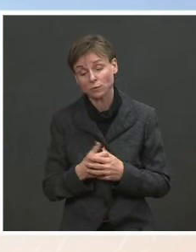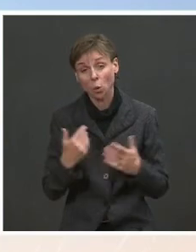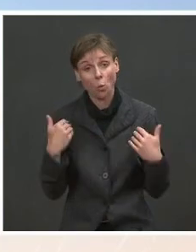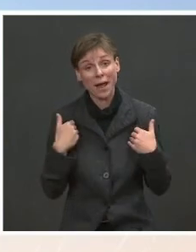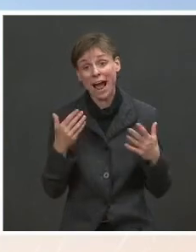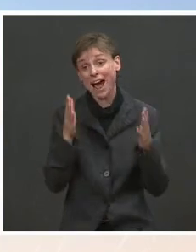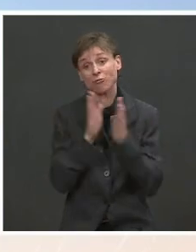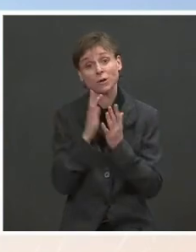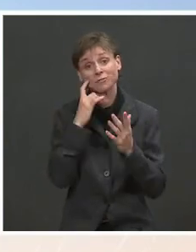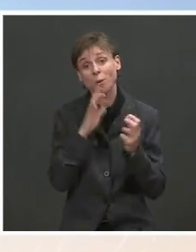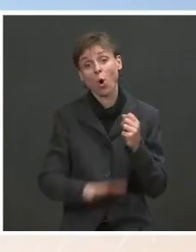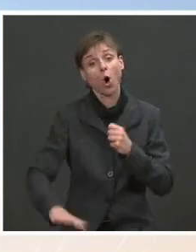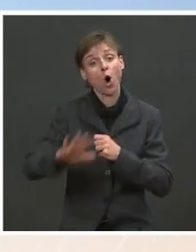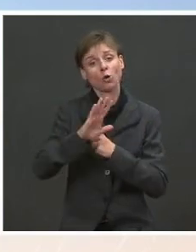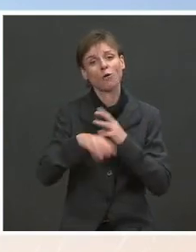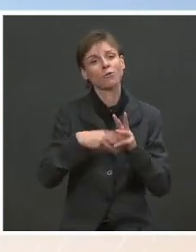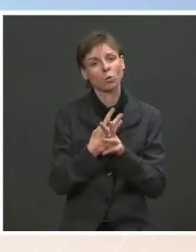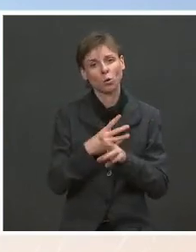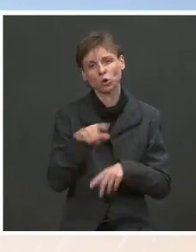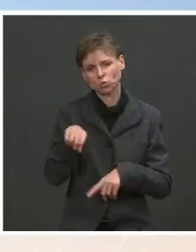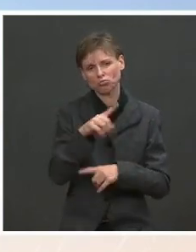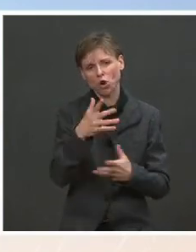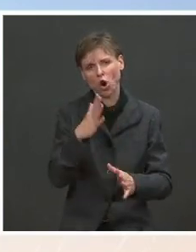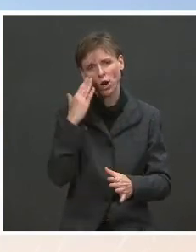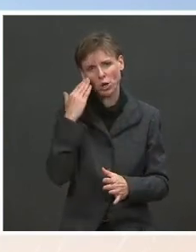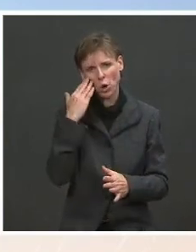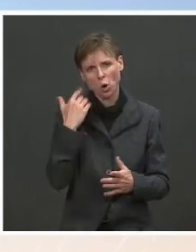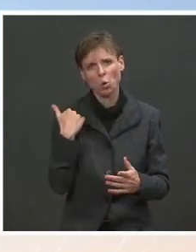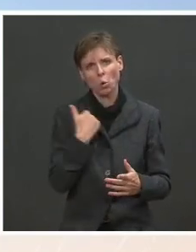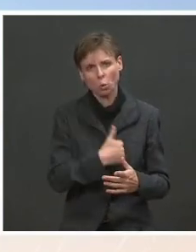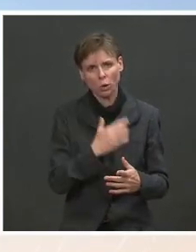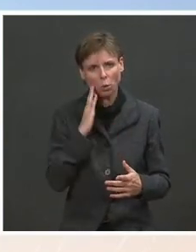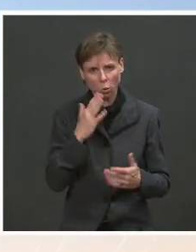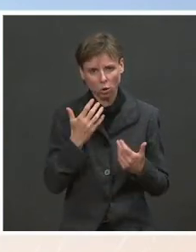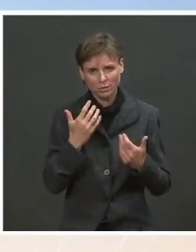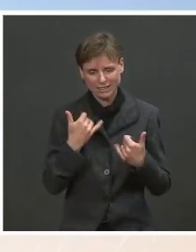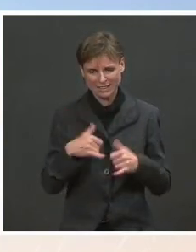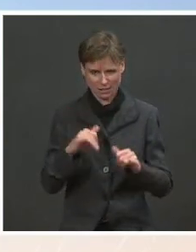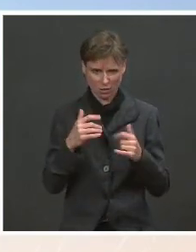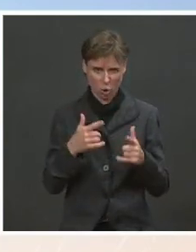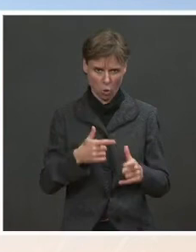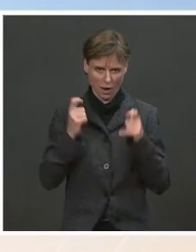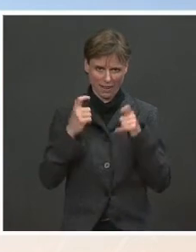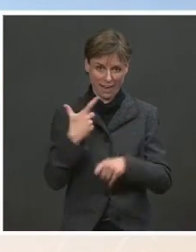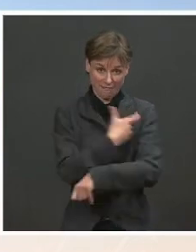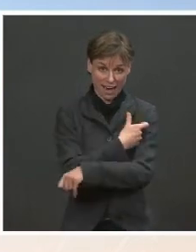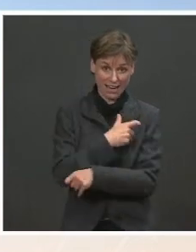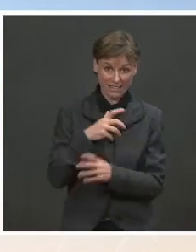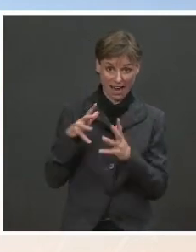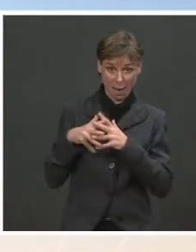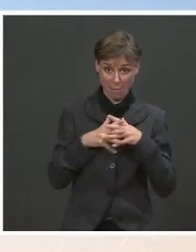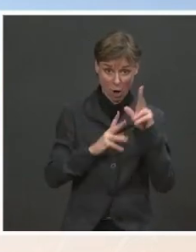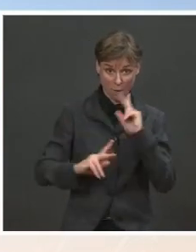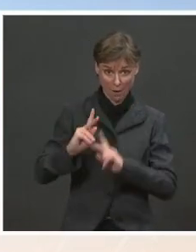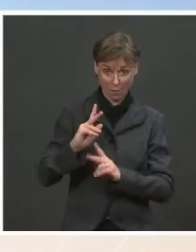you well know, and are tracking, will ensure that we're able to still quickly vaccinate the American people, as that remains our top priority. We have